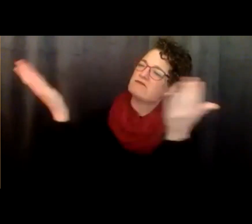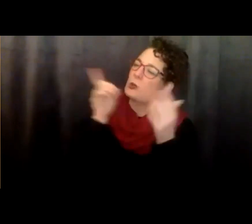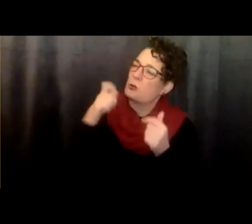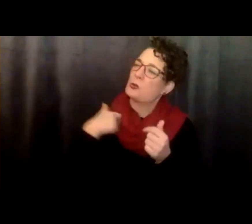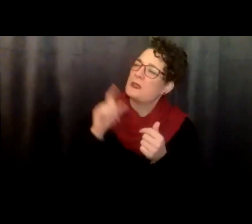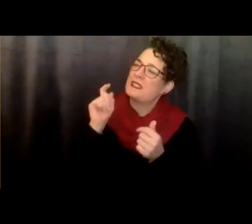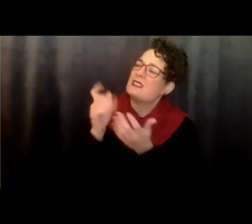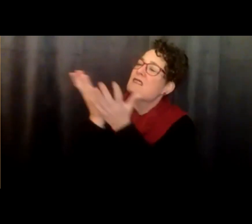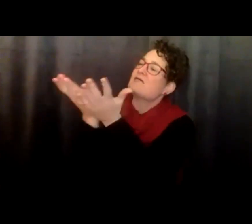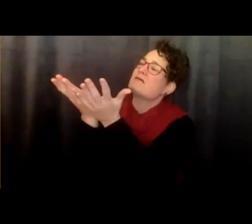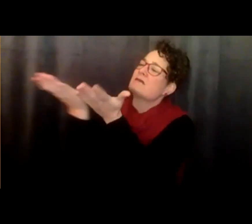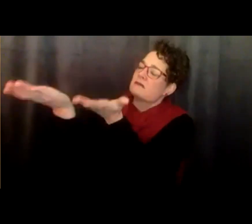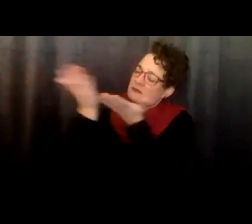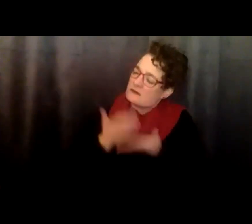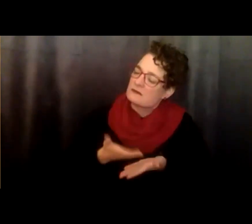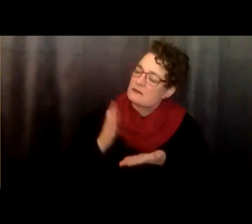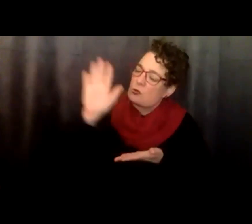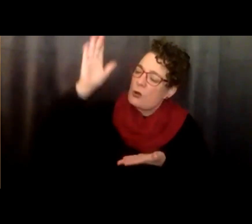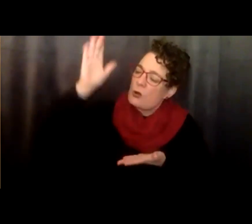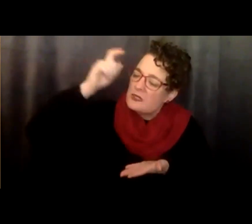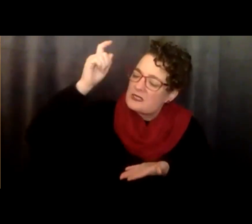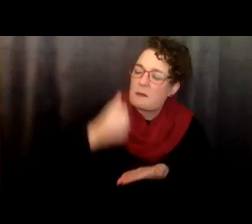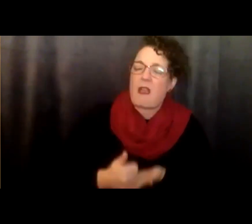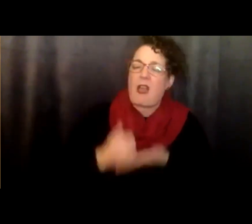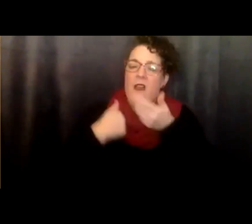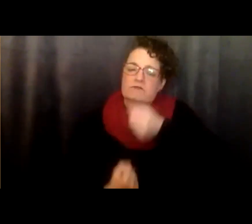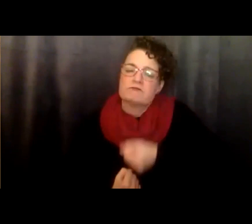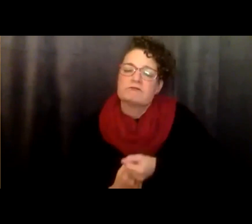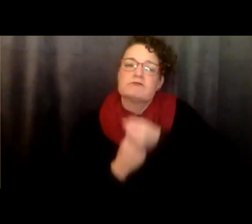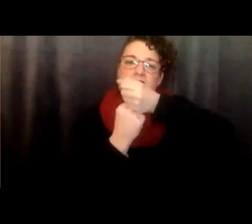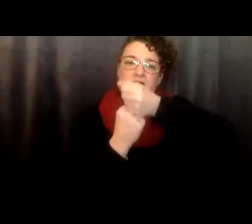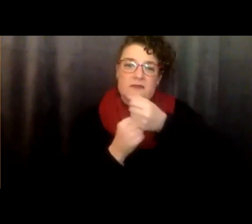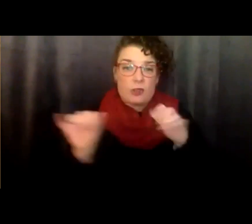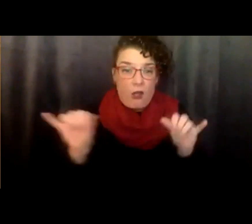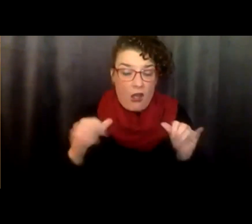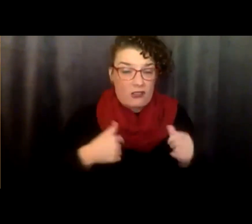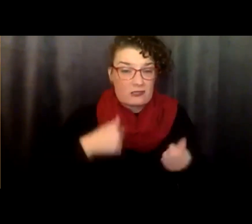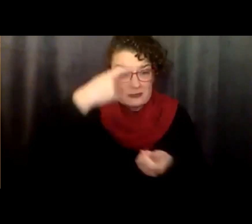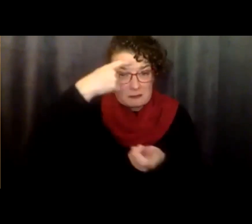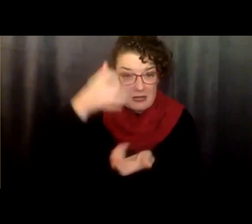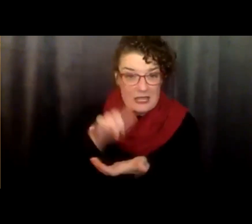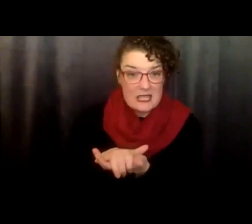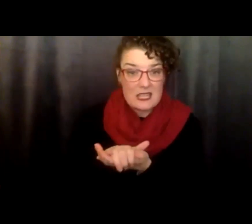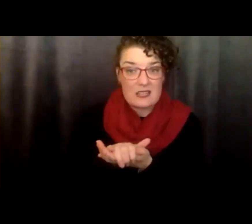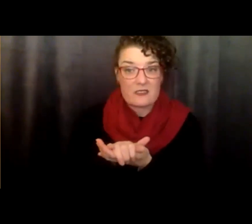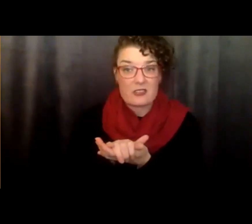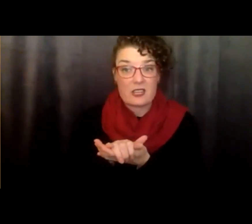with us, to lift us up. And I also believe that